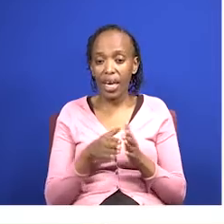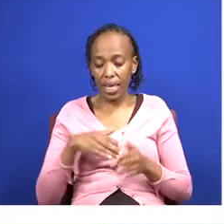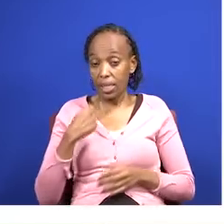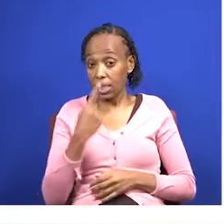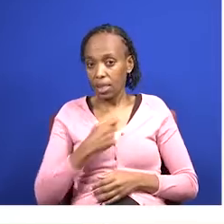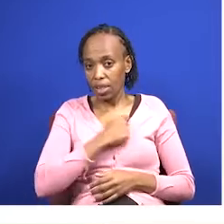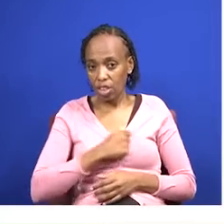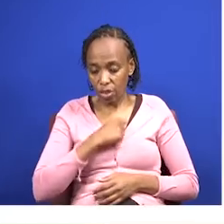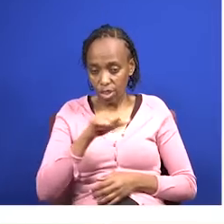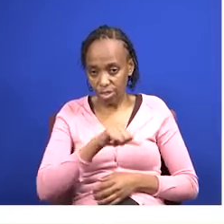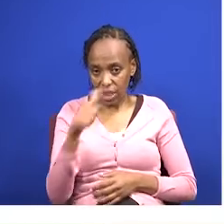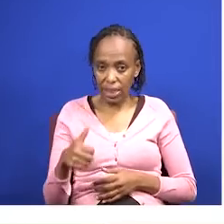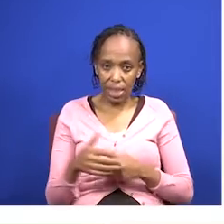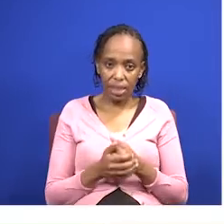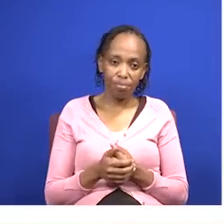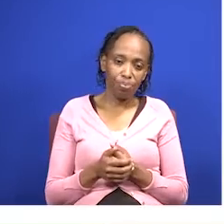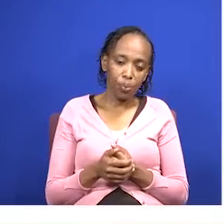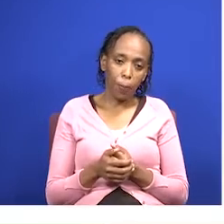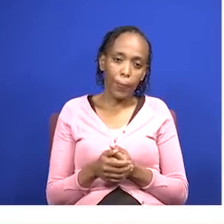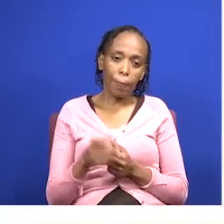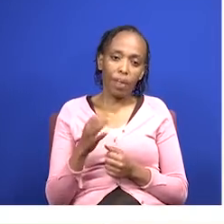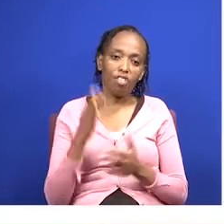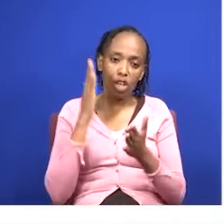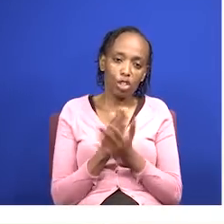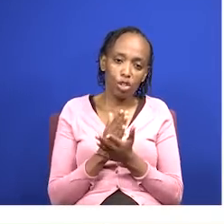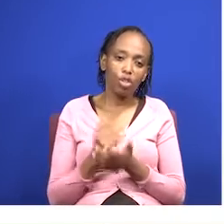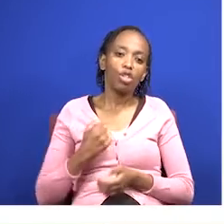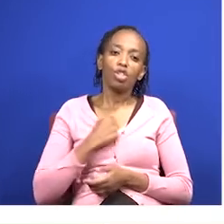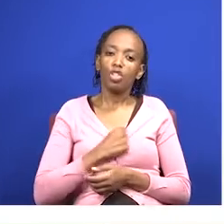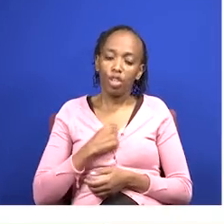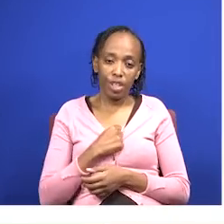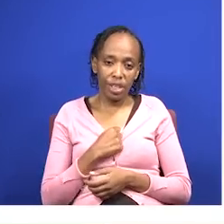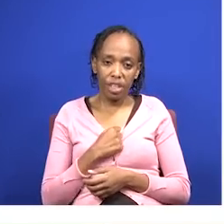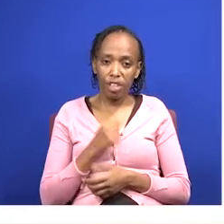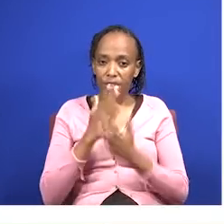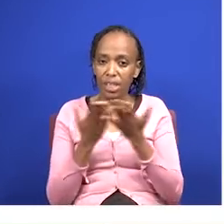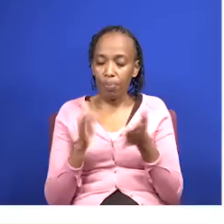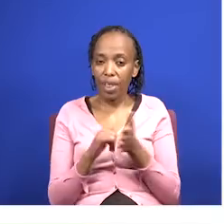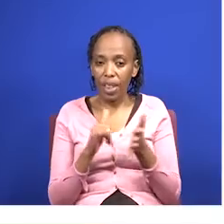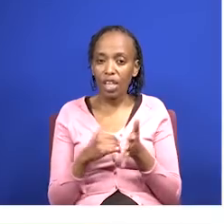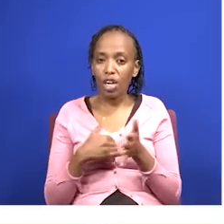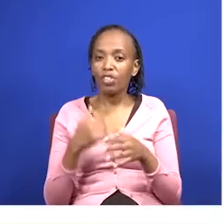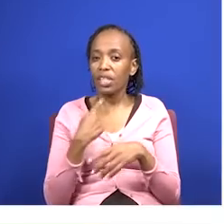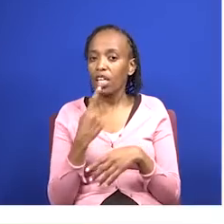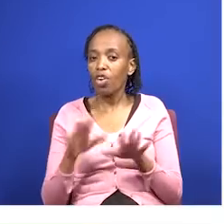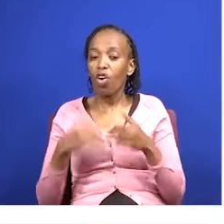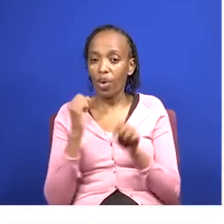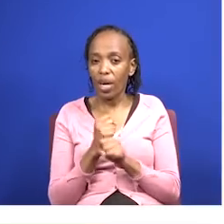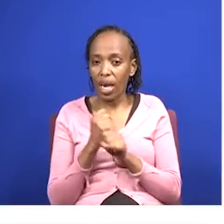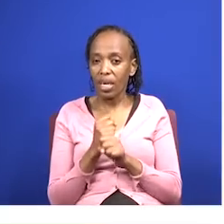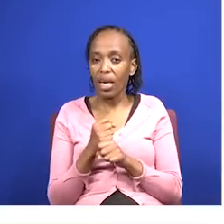and apologize to one another. If you are truly sorry for something you have said or